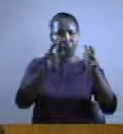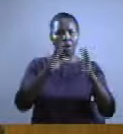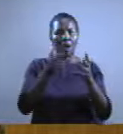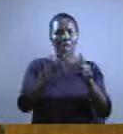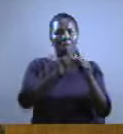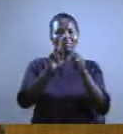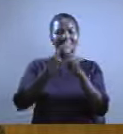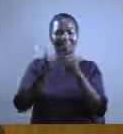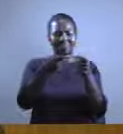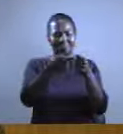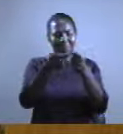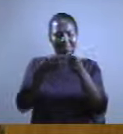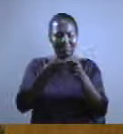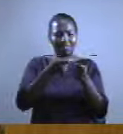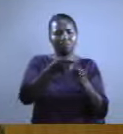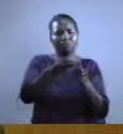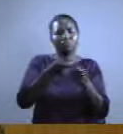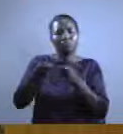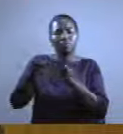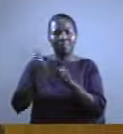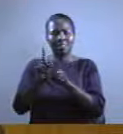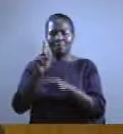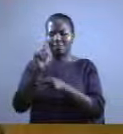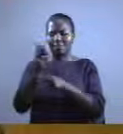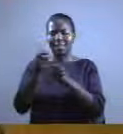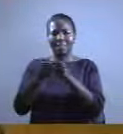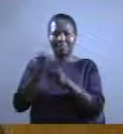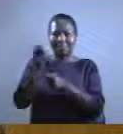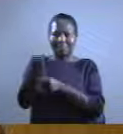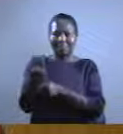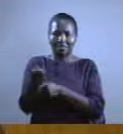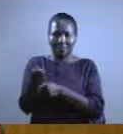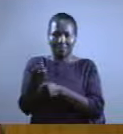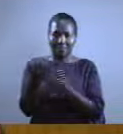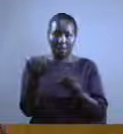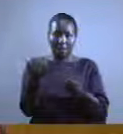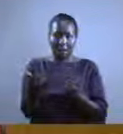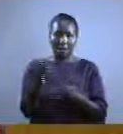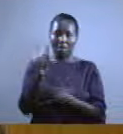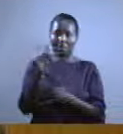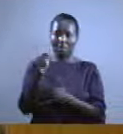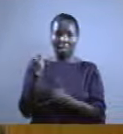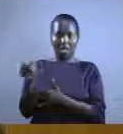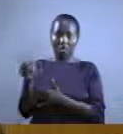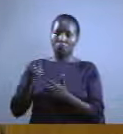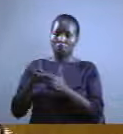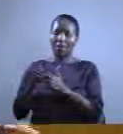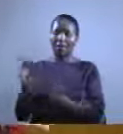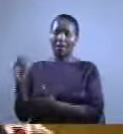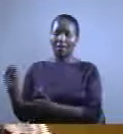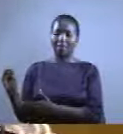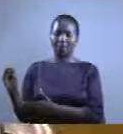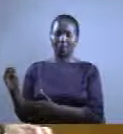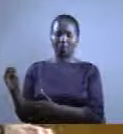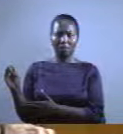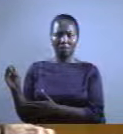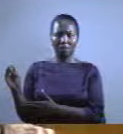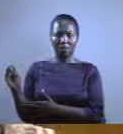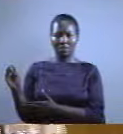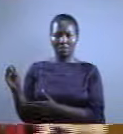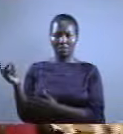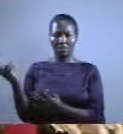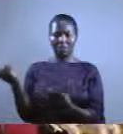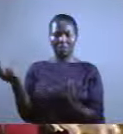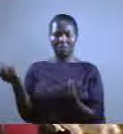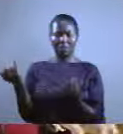schemes, including tax incentives, which today the DA has got a serious problem. Now, because the